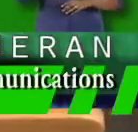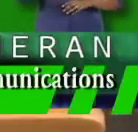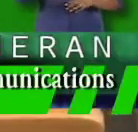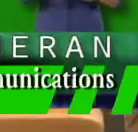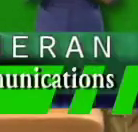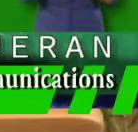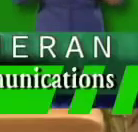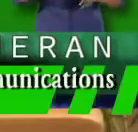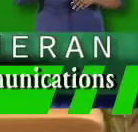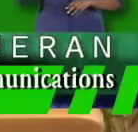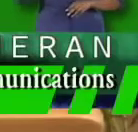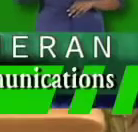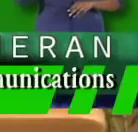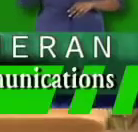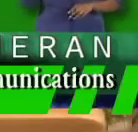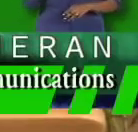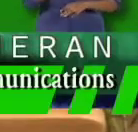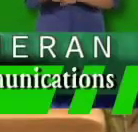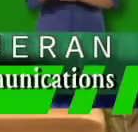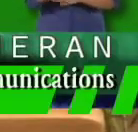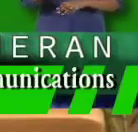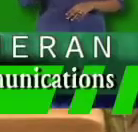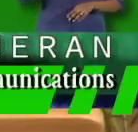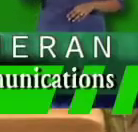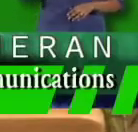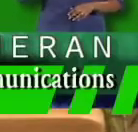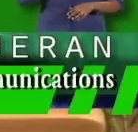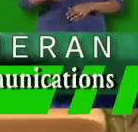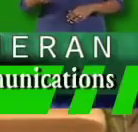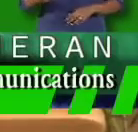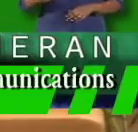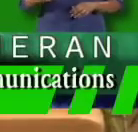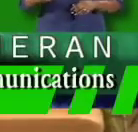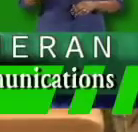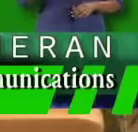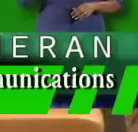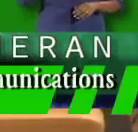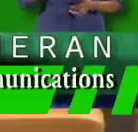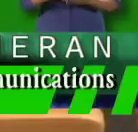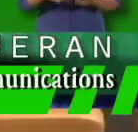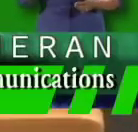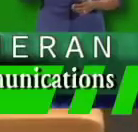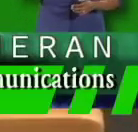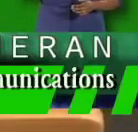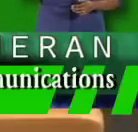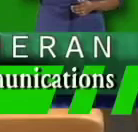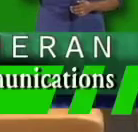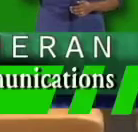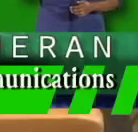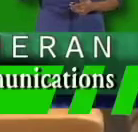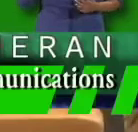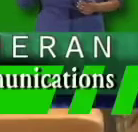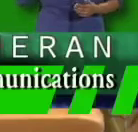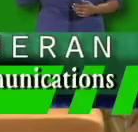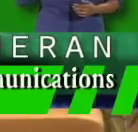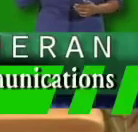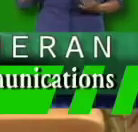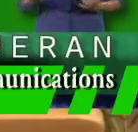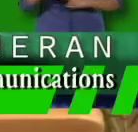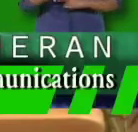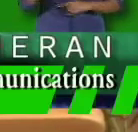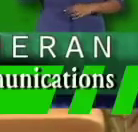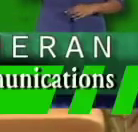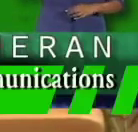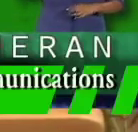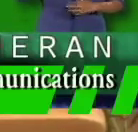ICTs is our business, and therefore we chose this topic. And certainly from what I've heard today, we would have realized